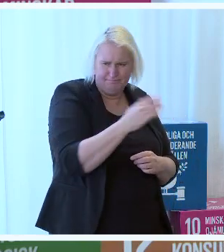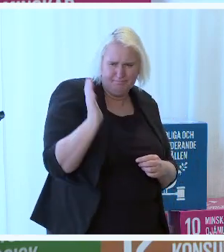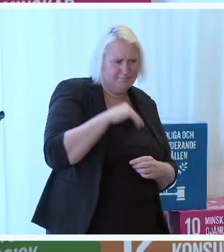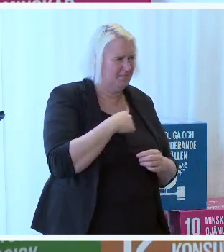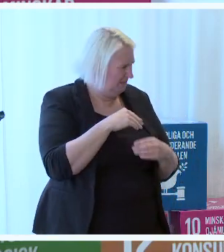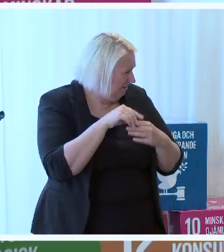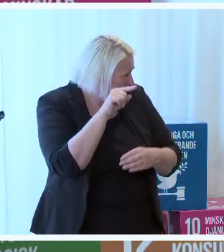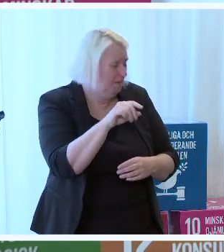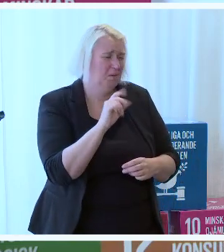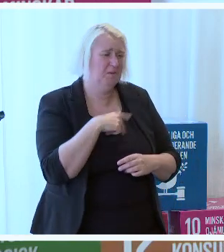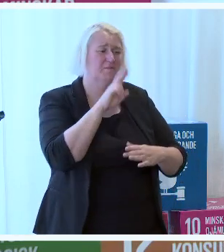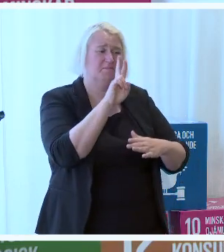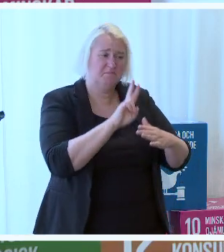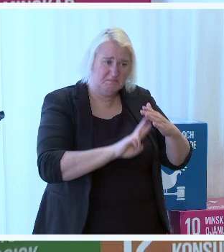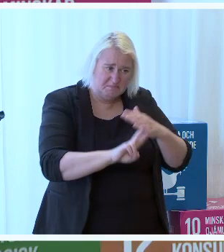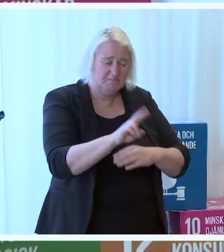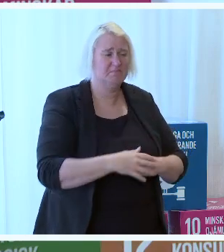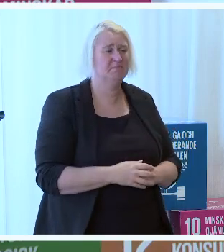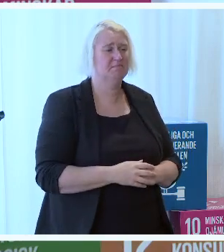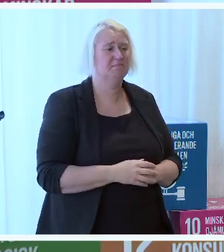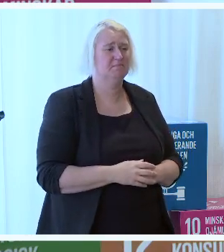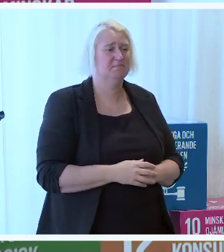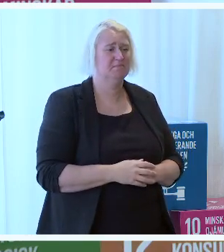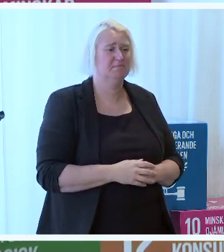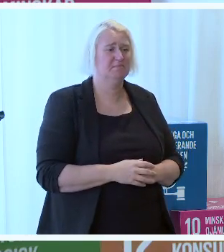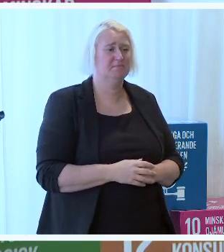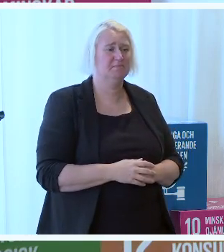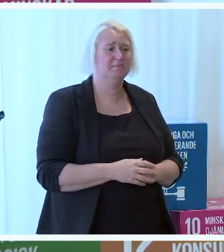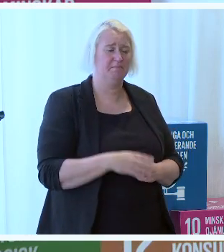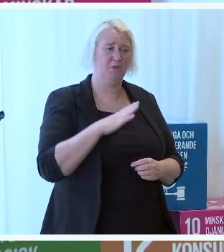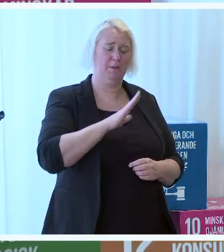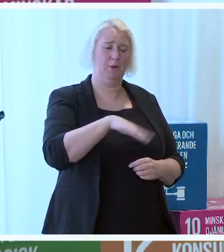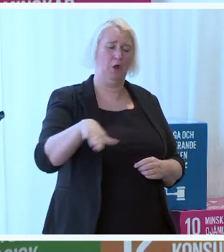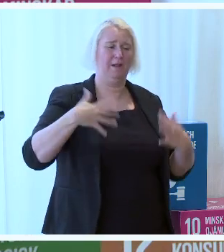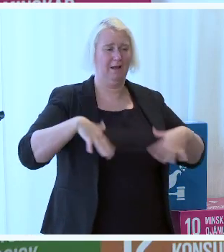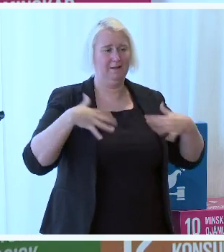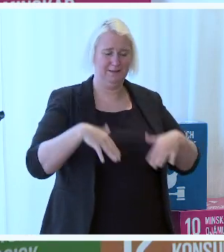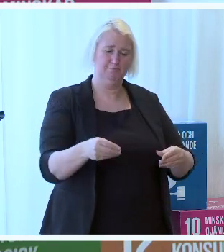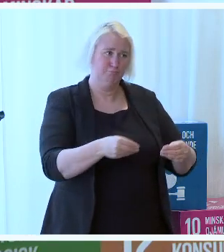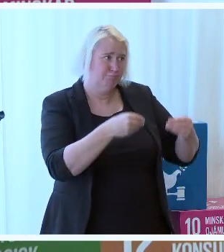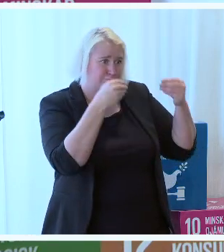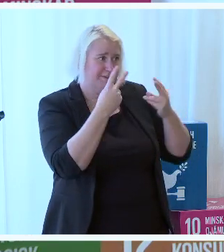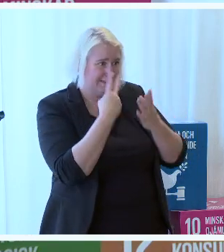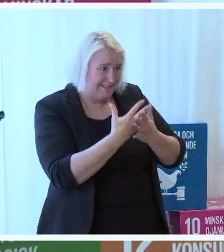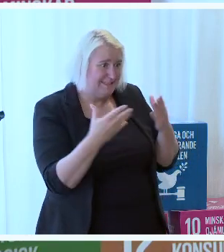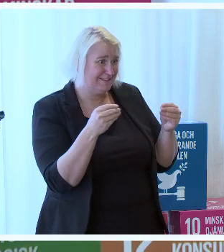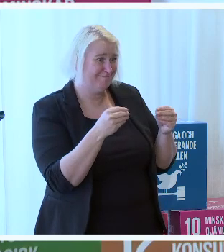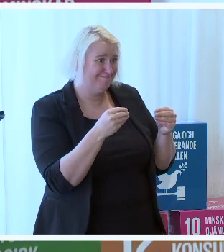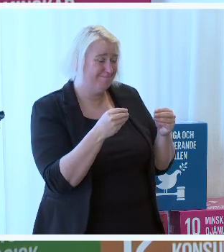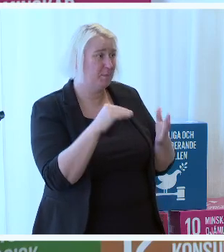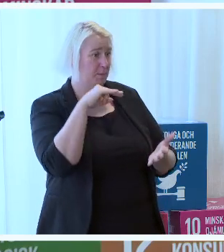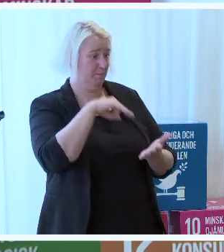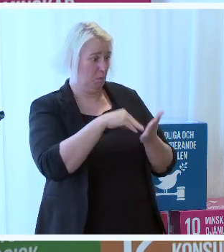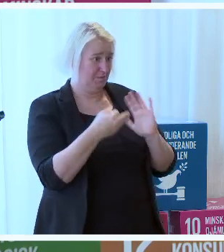with a garment, a child's clothes. And she told me that the project has helped her to make a